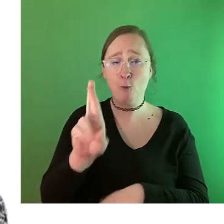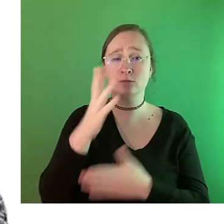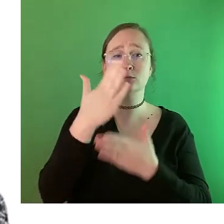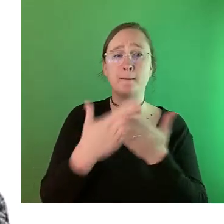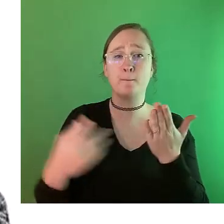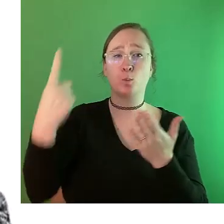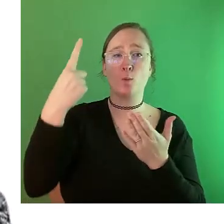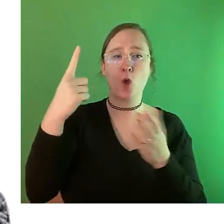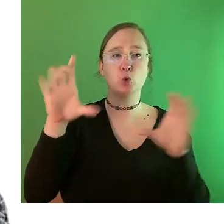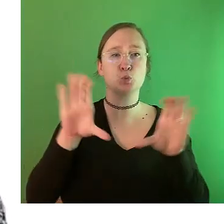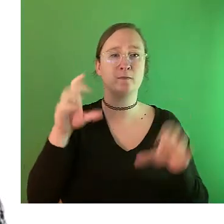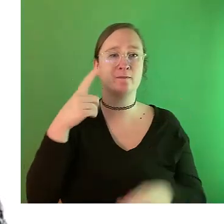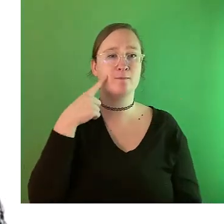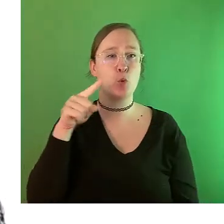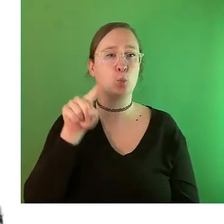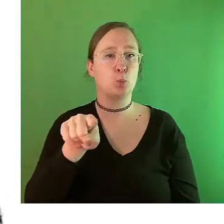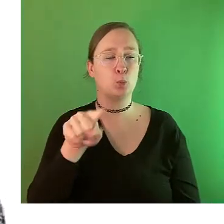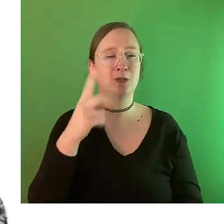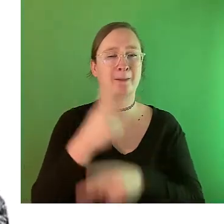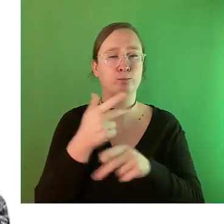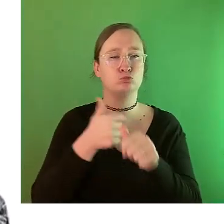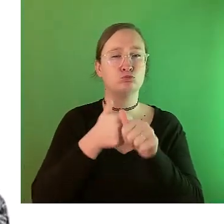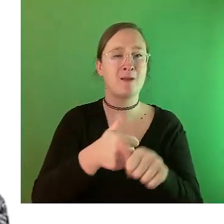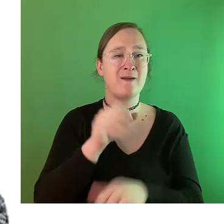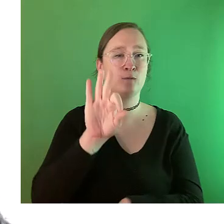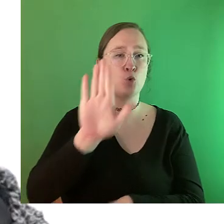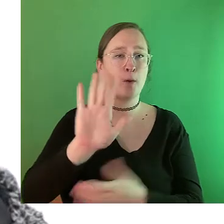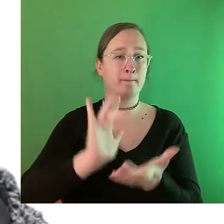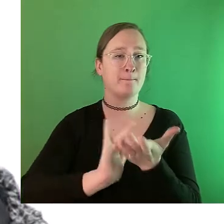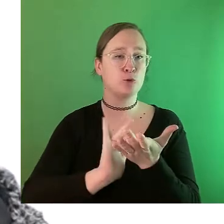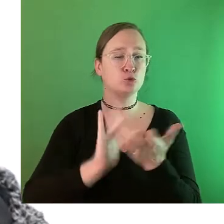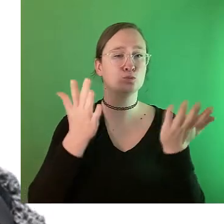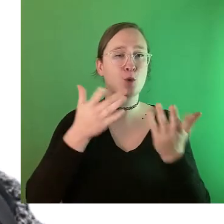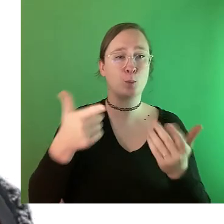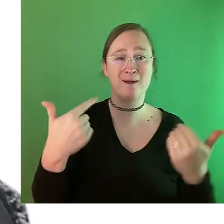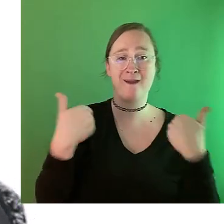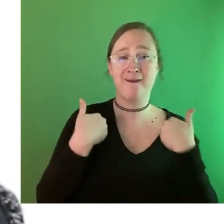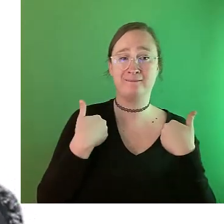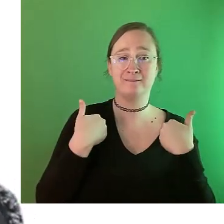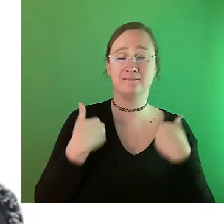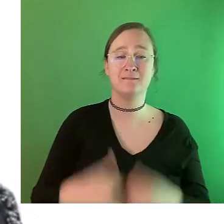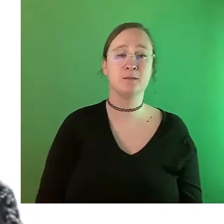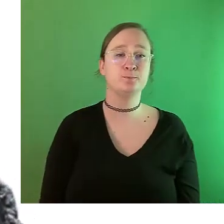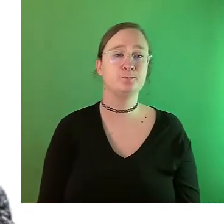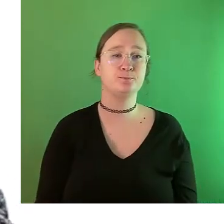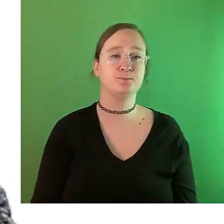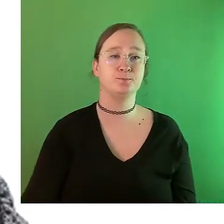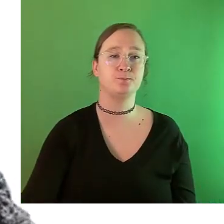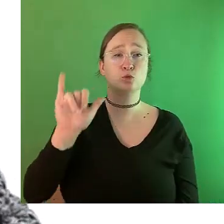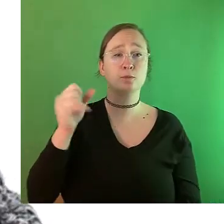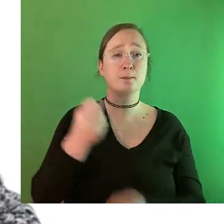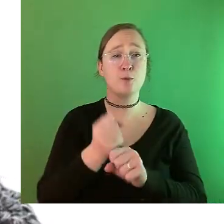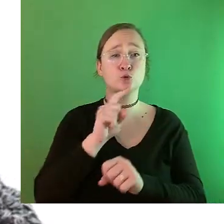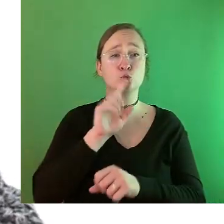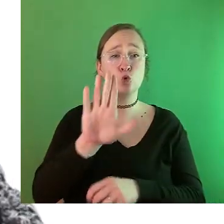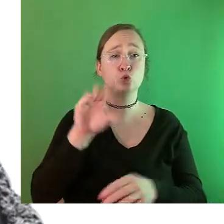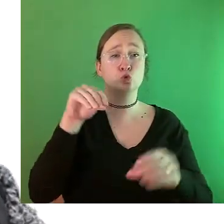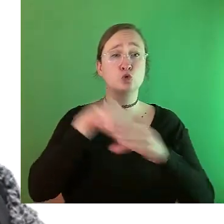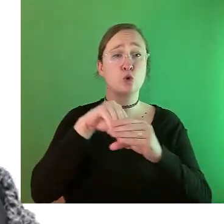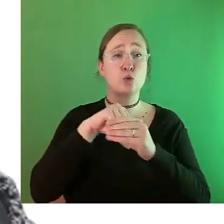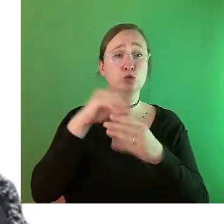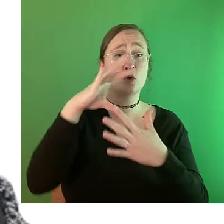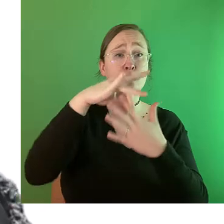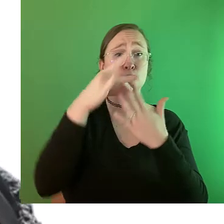that if you ever have to evacuate or be somewhere else than your home. So, we're going to talk about medical supplies and equipment. The first type